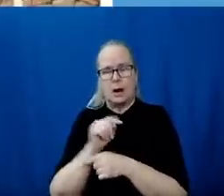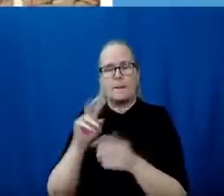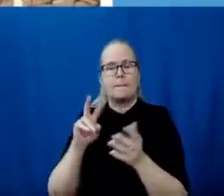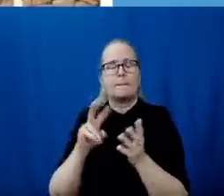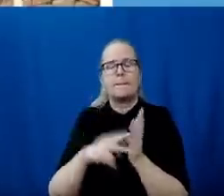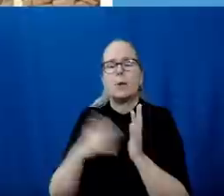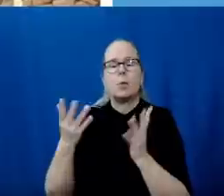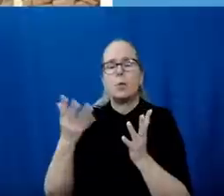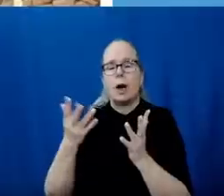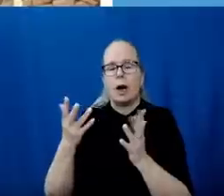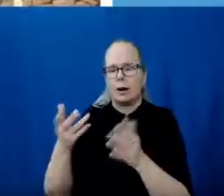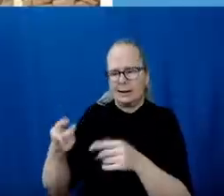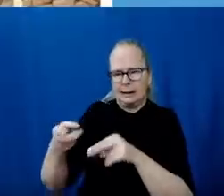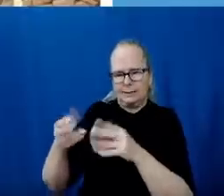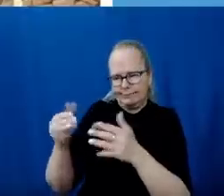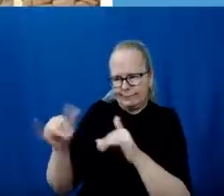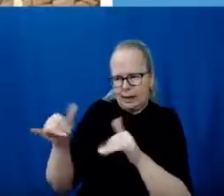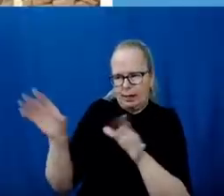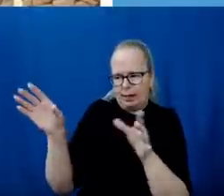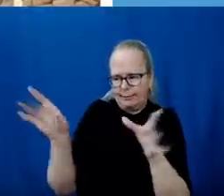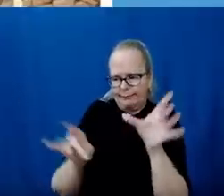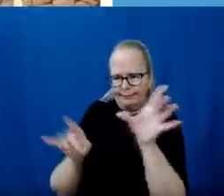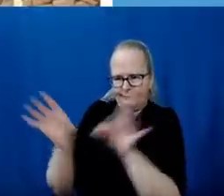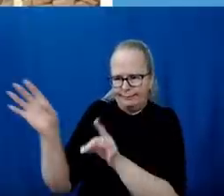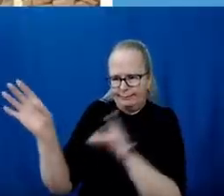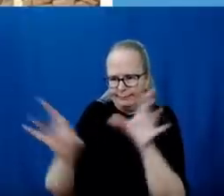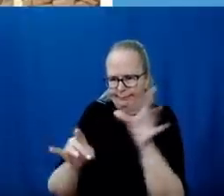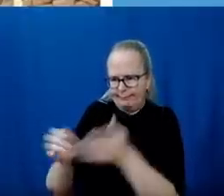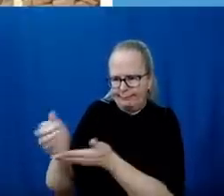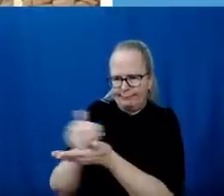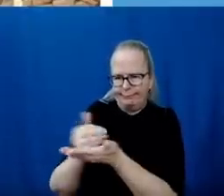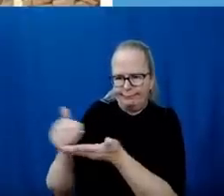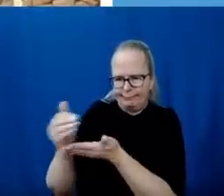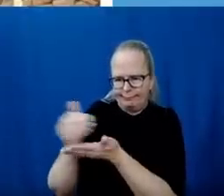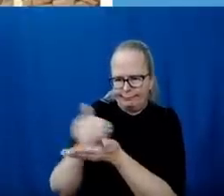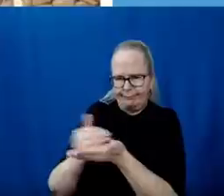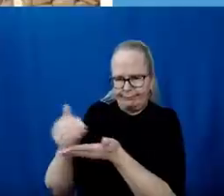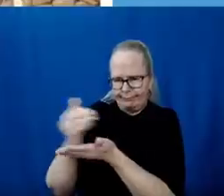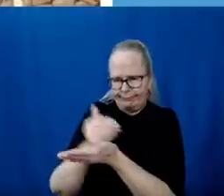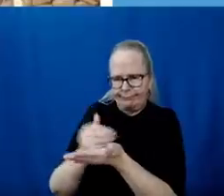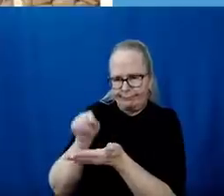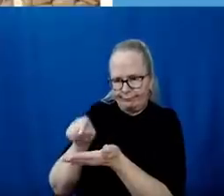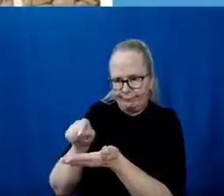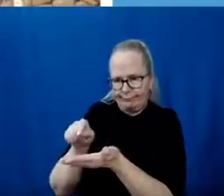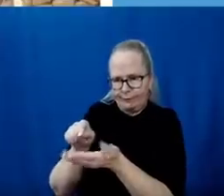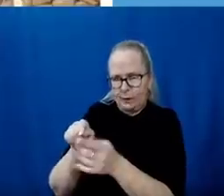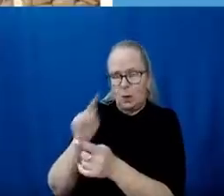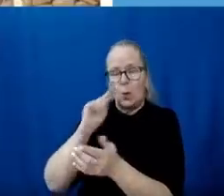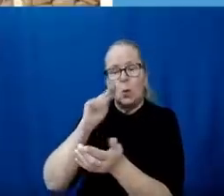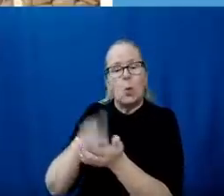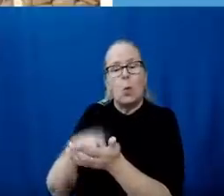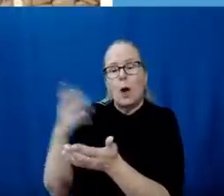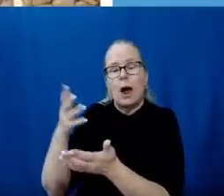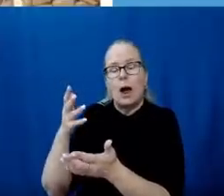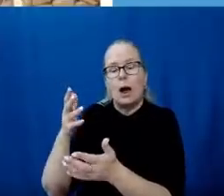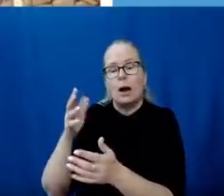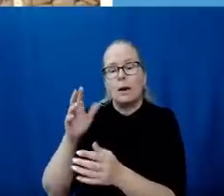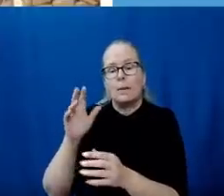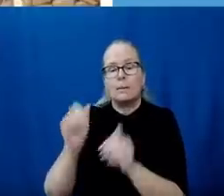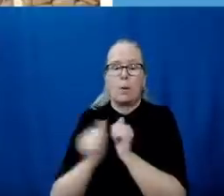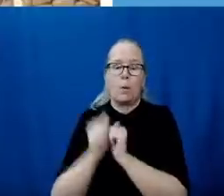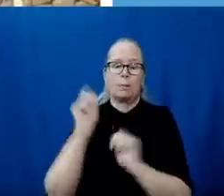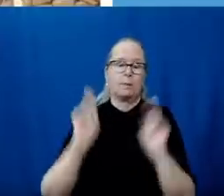allows for the continuous collection of small amounts of wastewater through a 24-hour cycle, recognizing that most